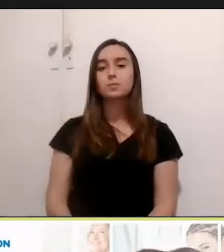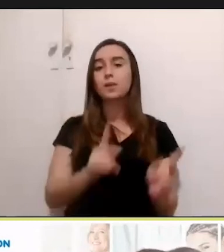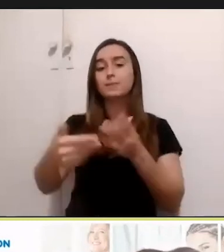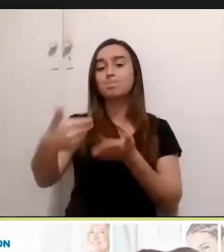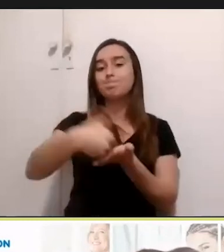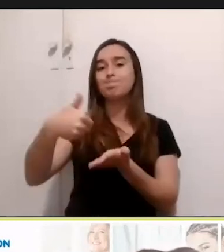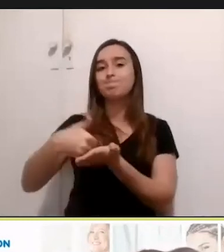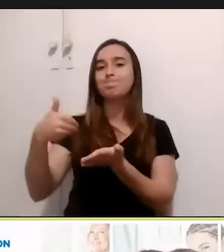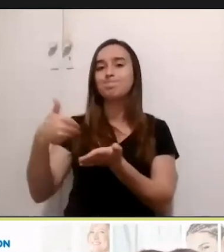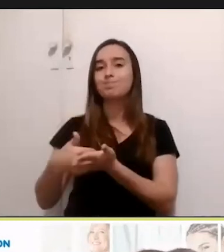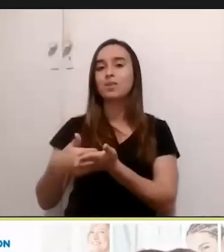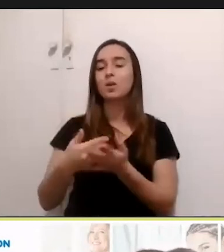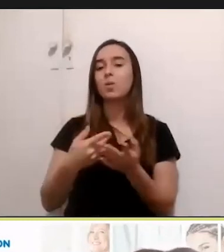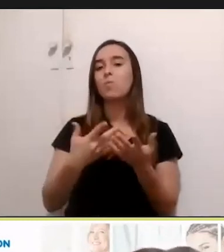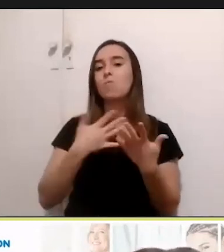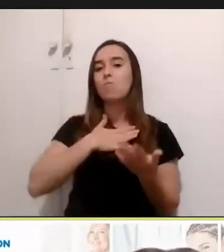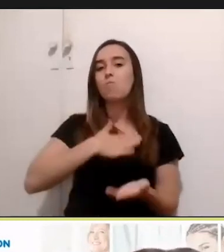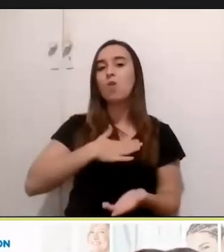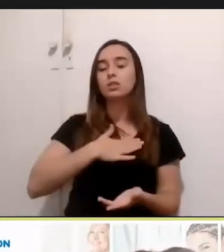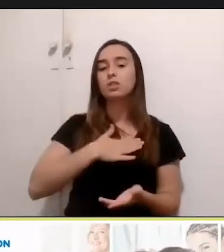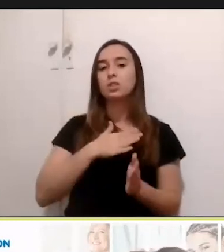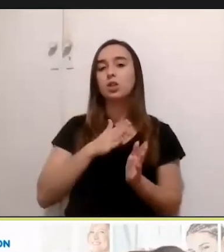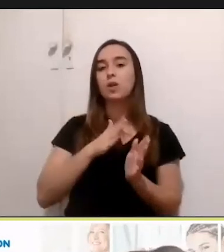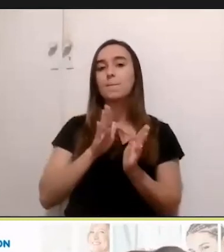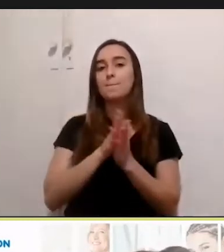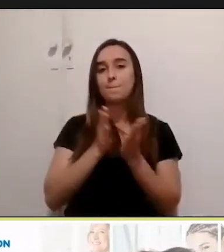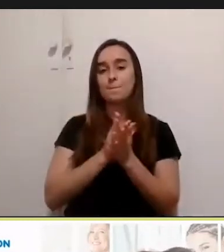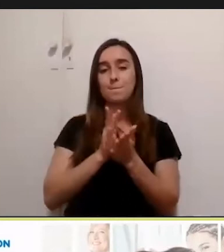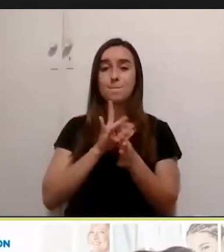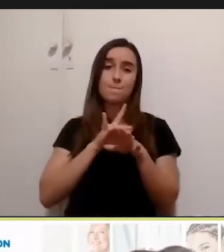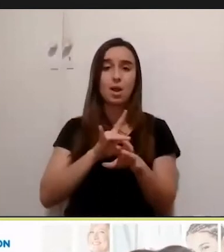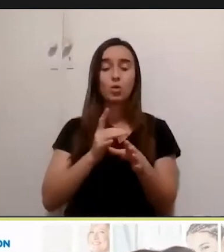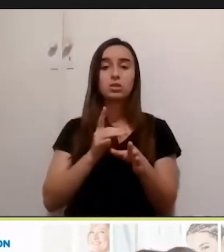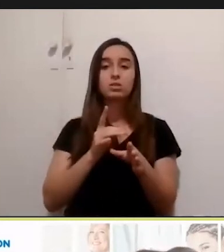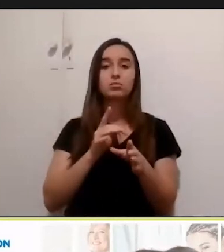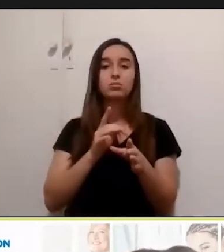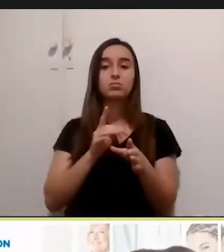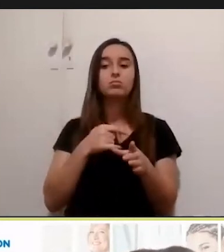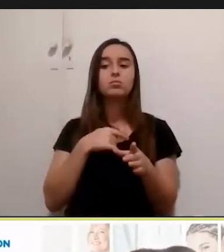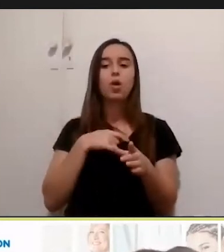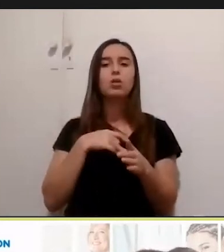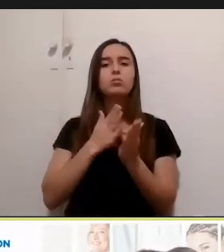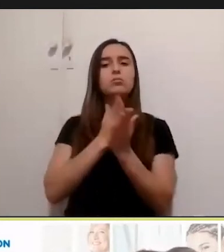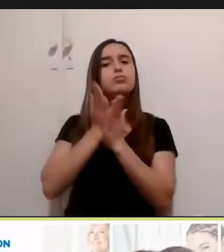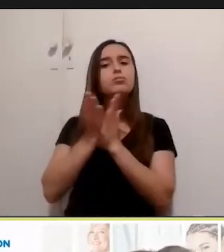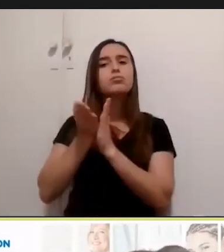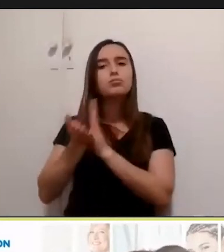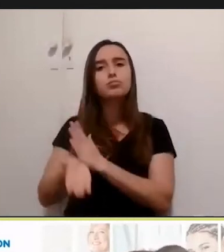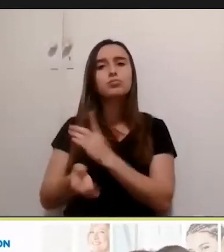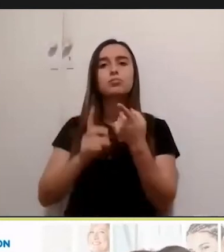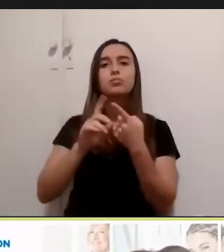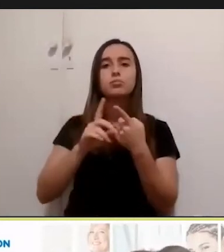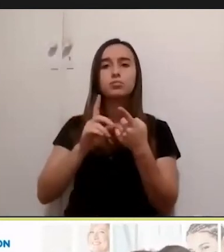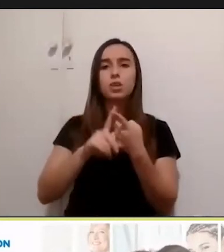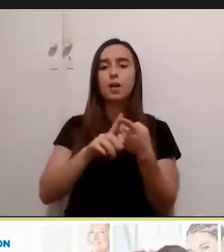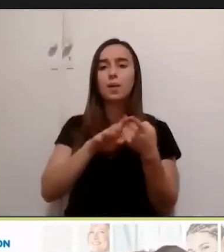user manuals in accessible formats. For example, braille, voice option, accessible PDF